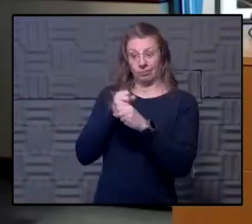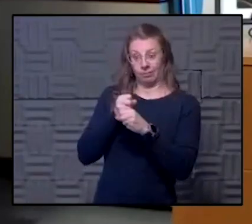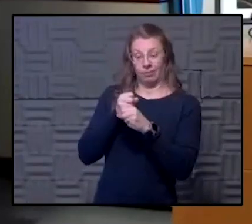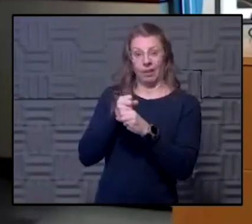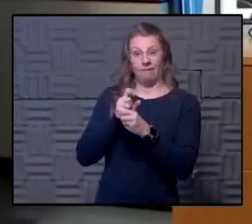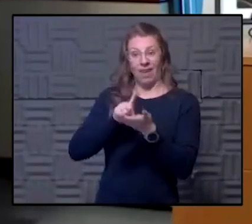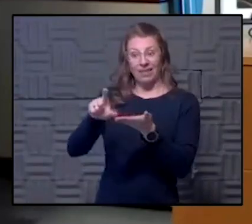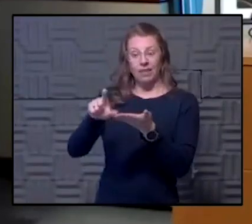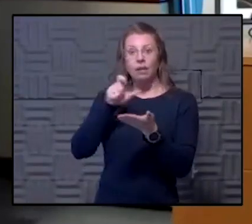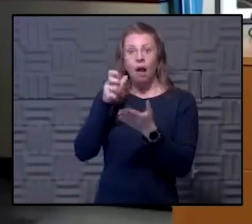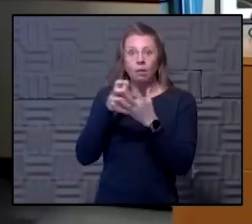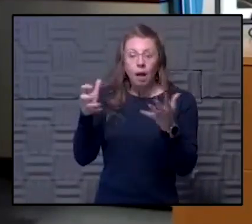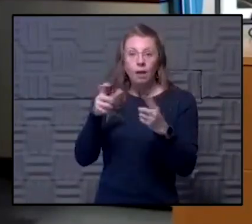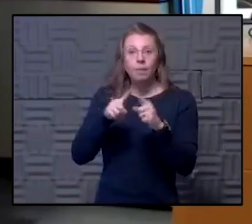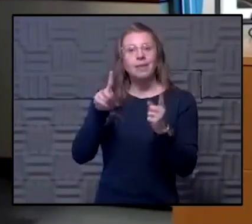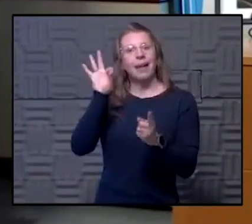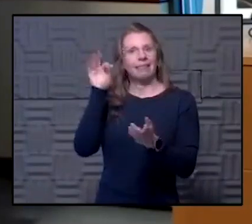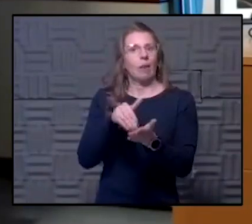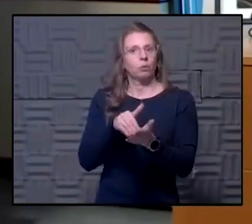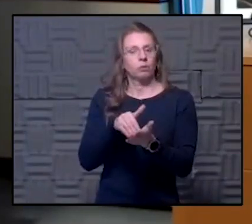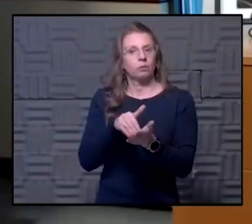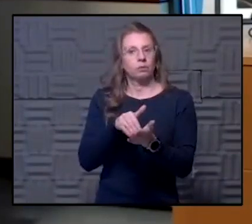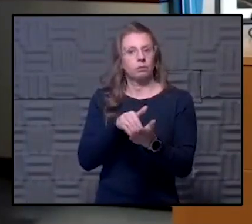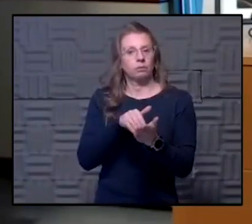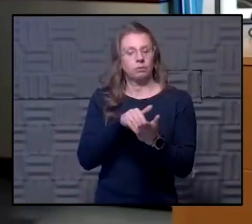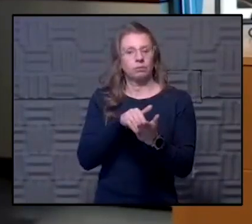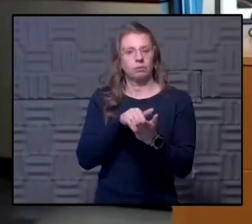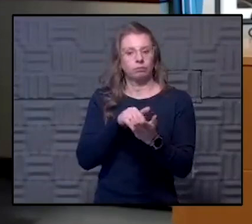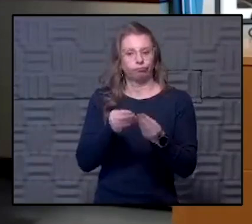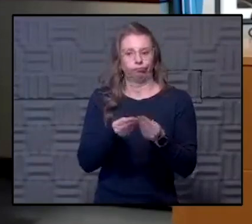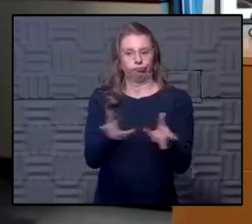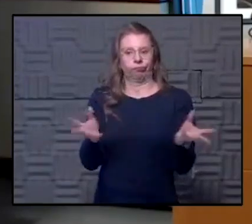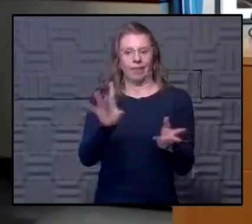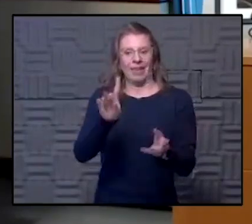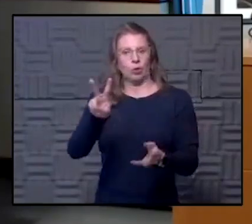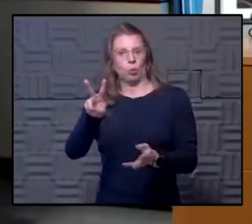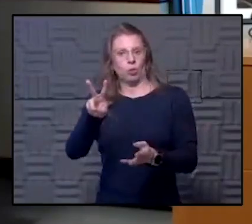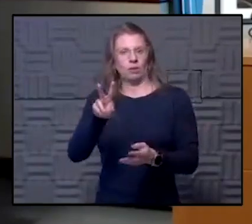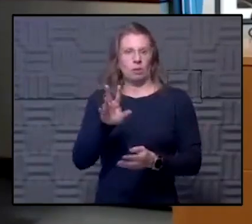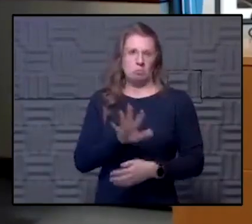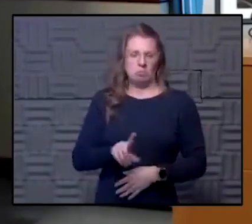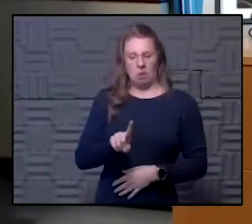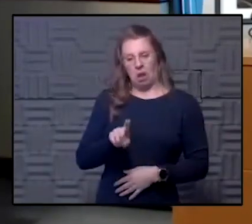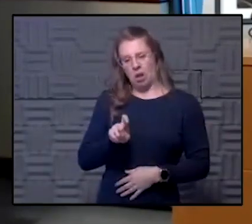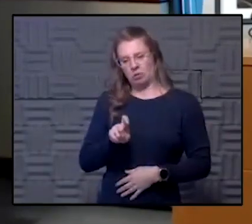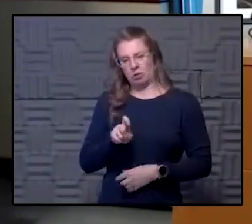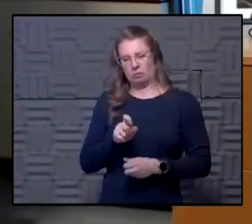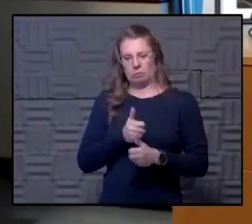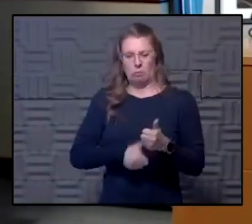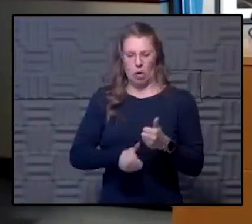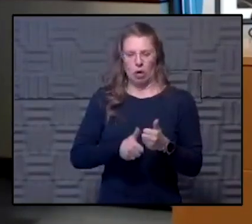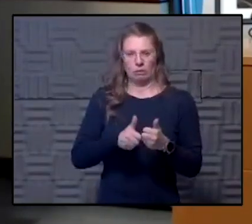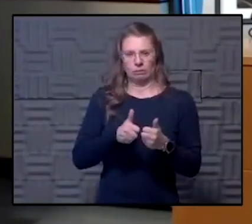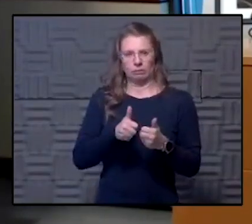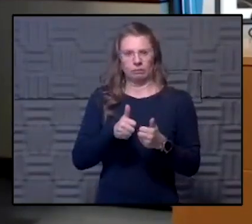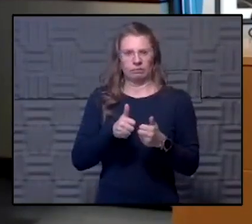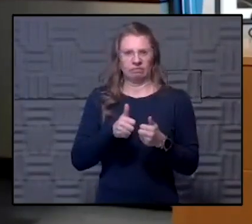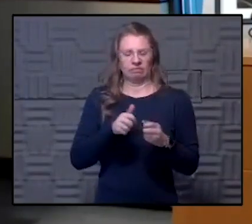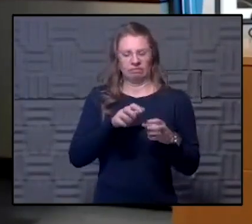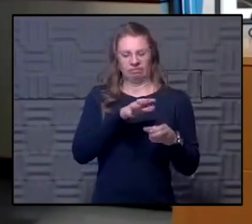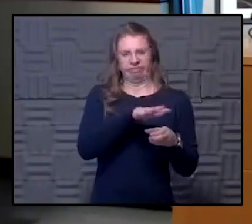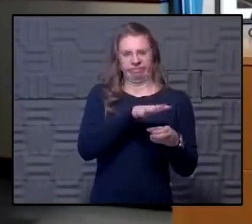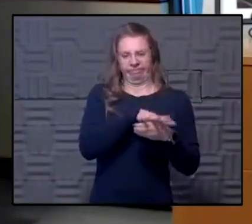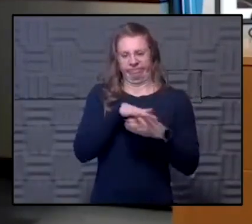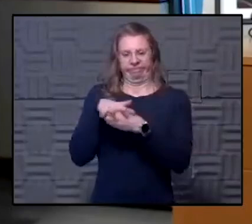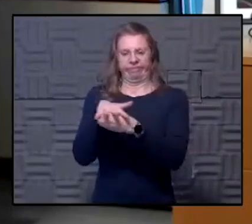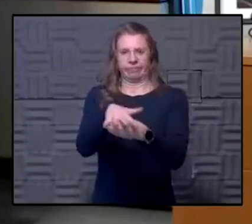bunch. 9,000 doses went to 82 pharmacies, so 100 and some doses per each if it was distributed